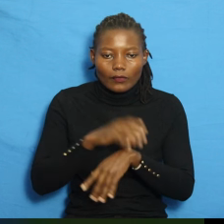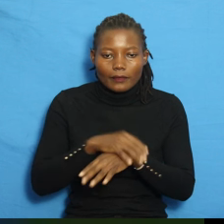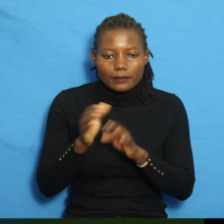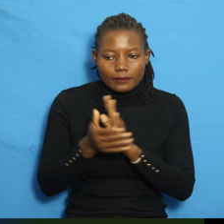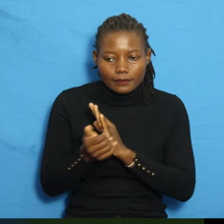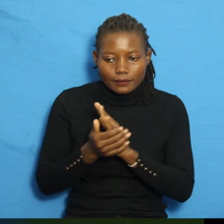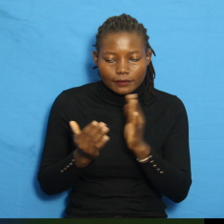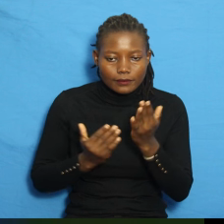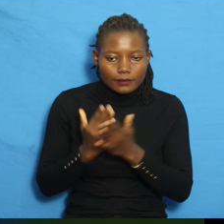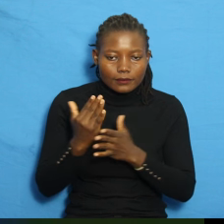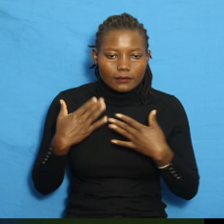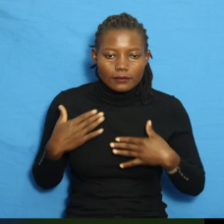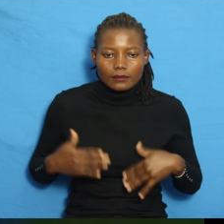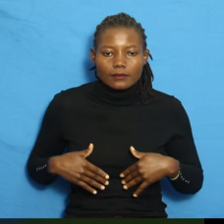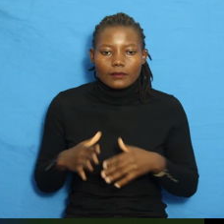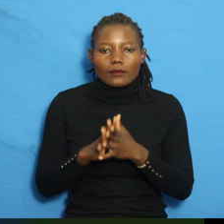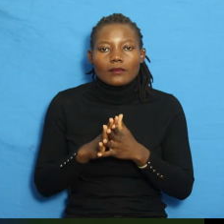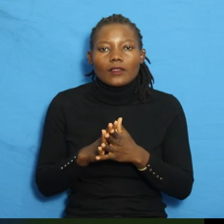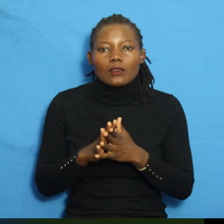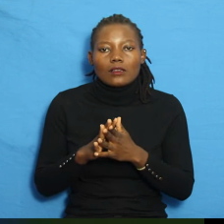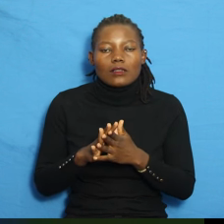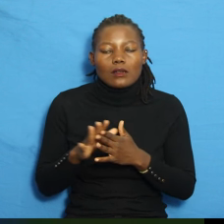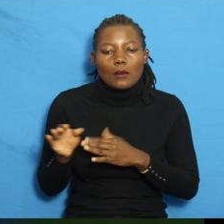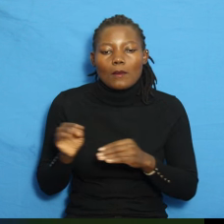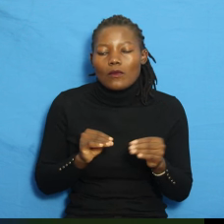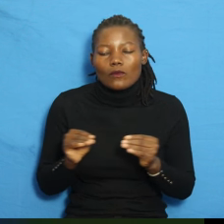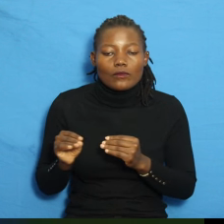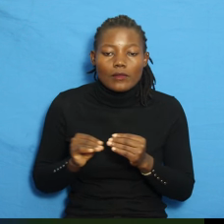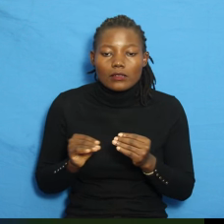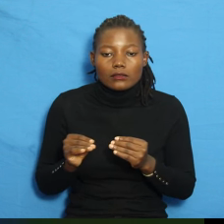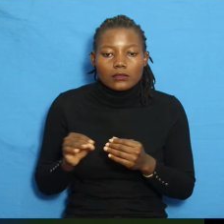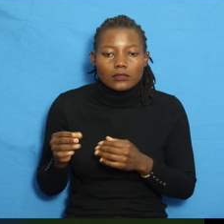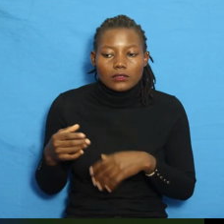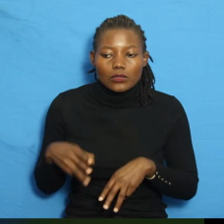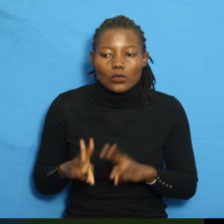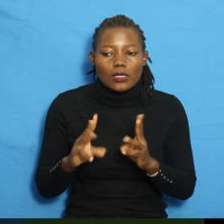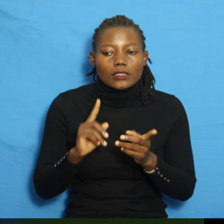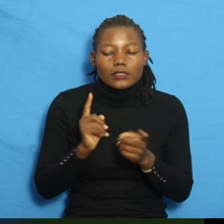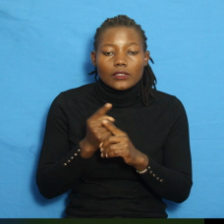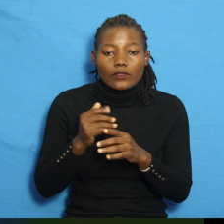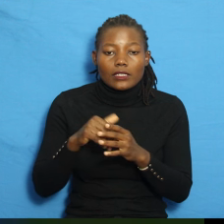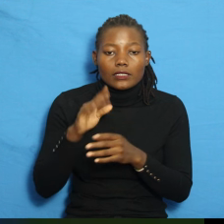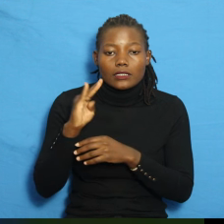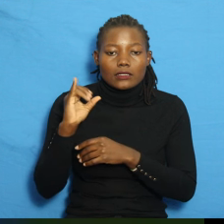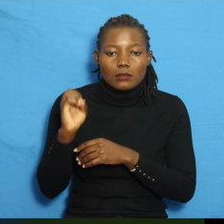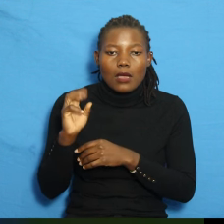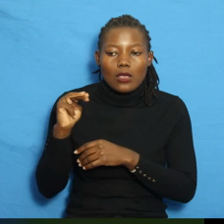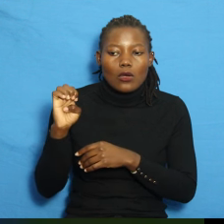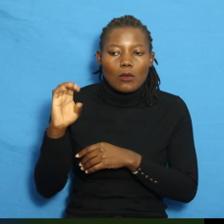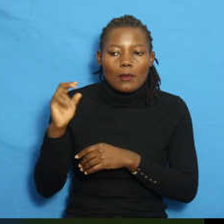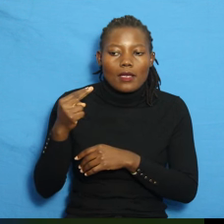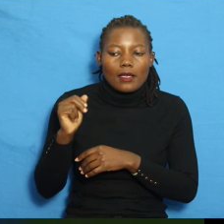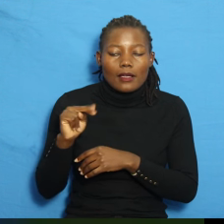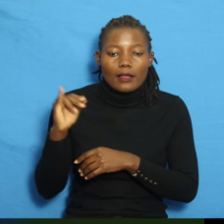the human body movement patterns in biomechanics. Out of this, it